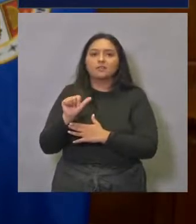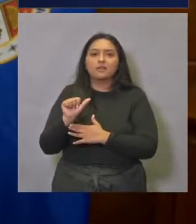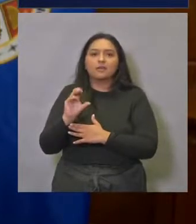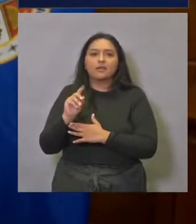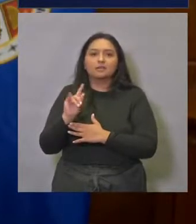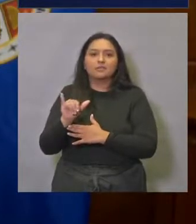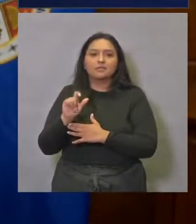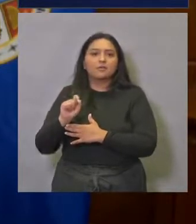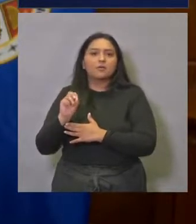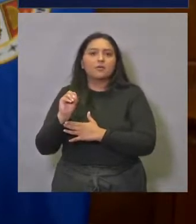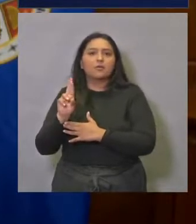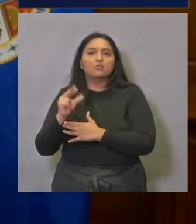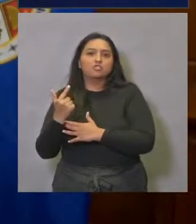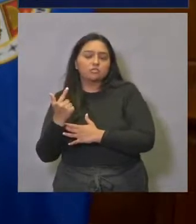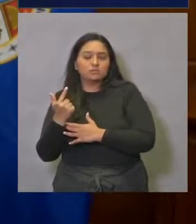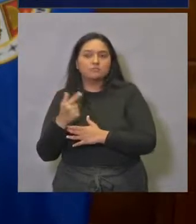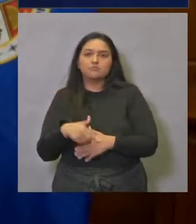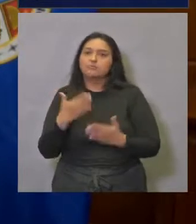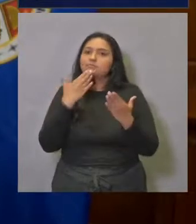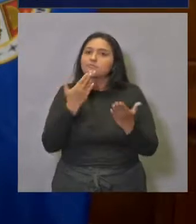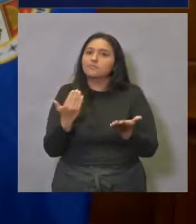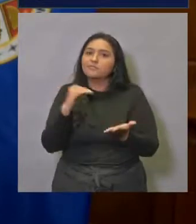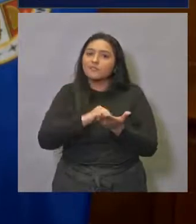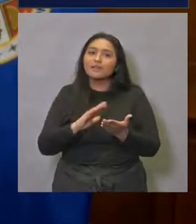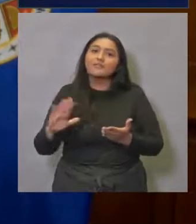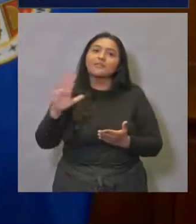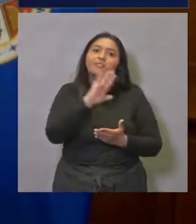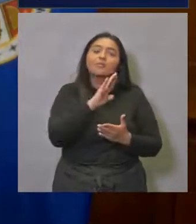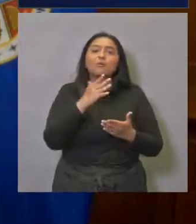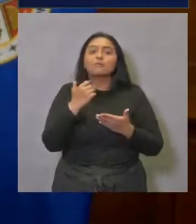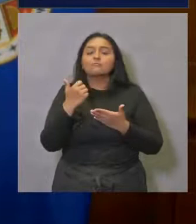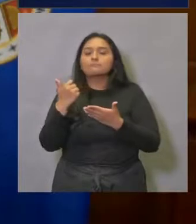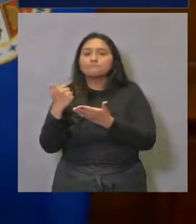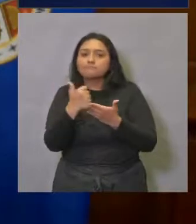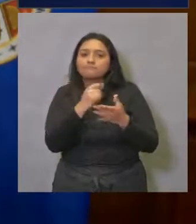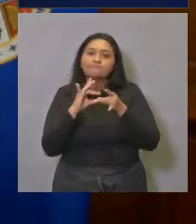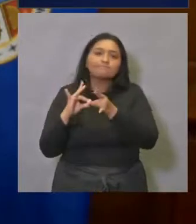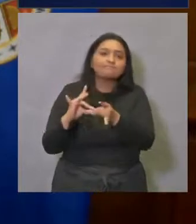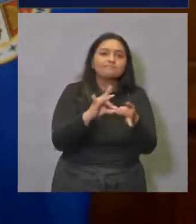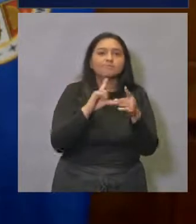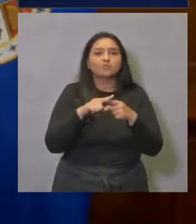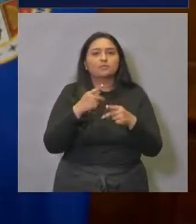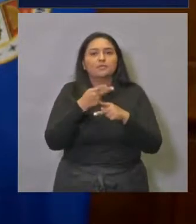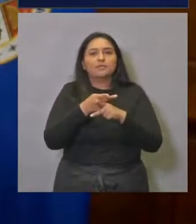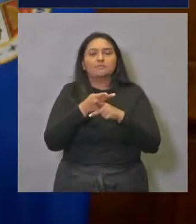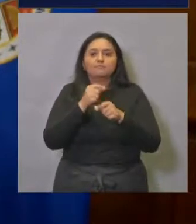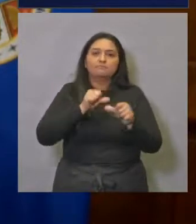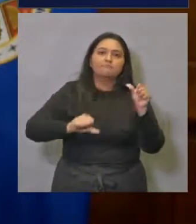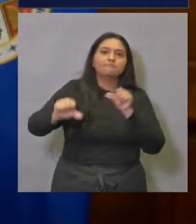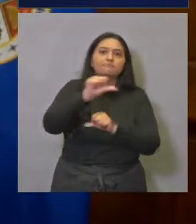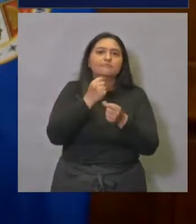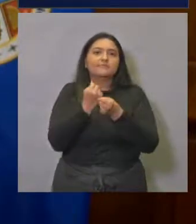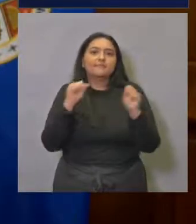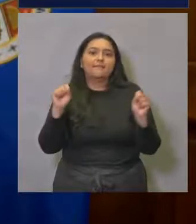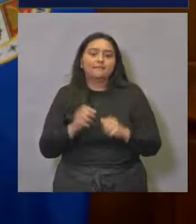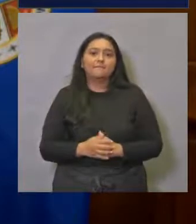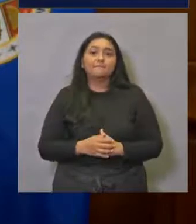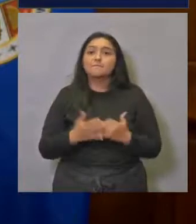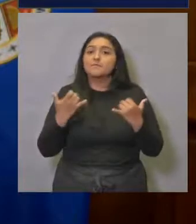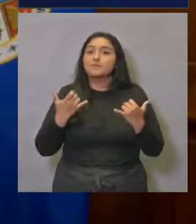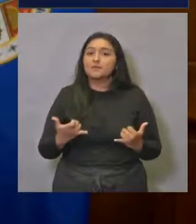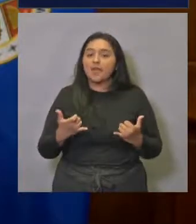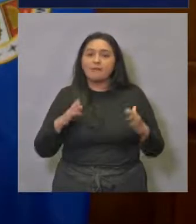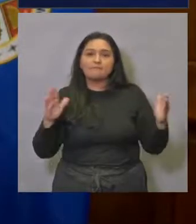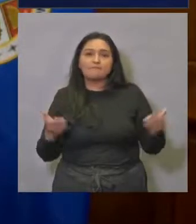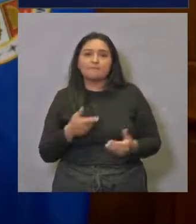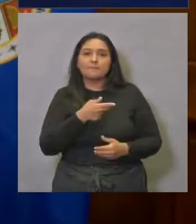nhslacounty.org. Thank you again for all your efforts to keep each other safe. And with that, I am now honored to introduce